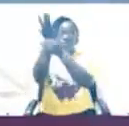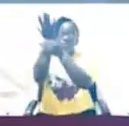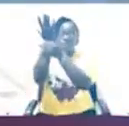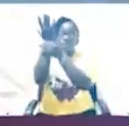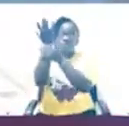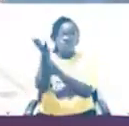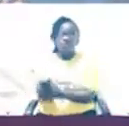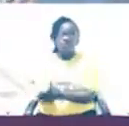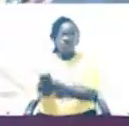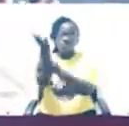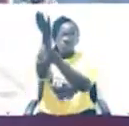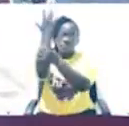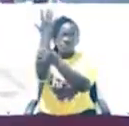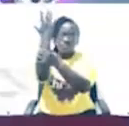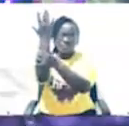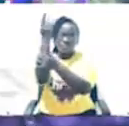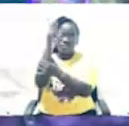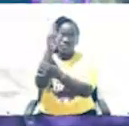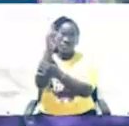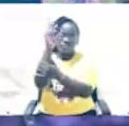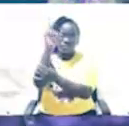Thank you.